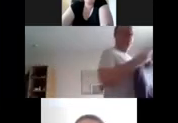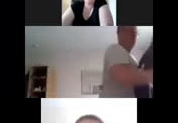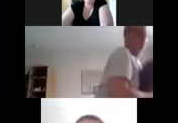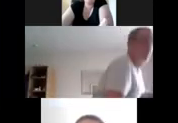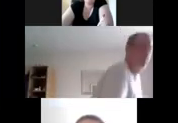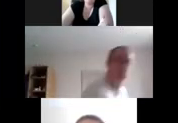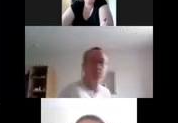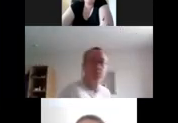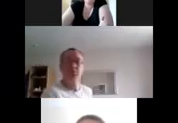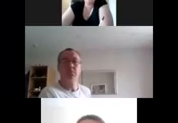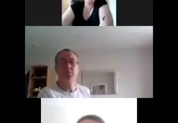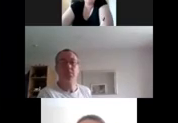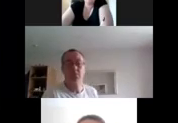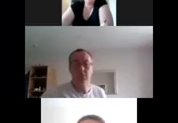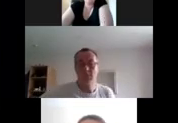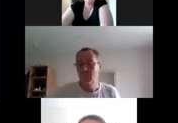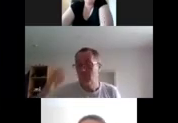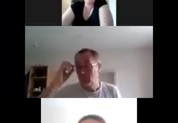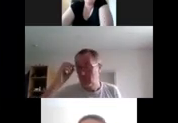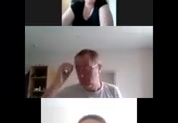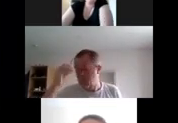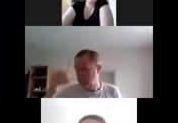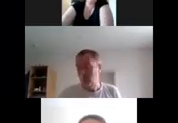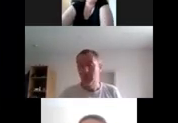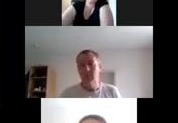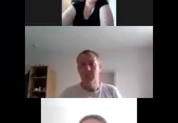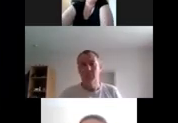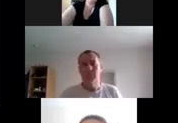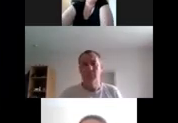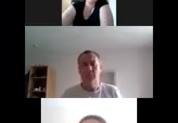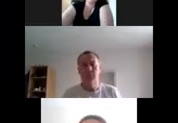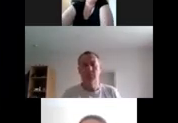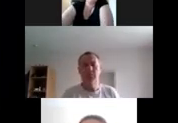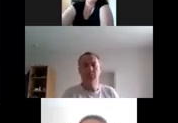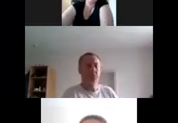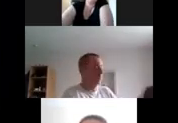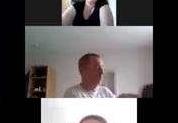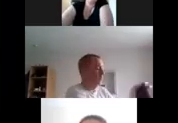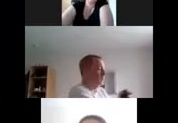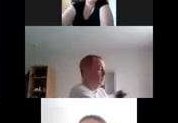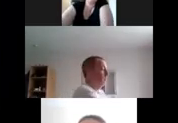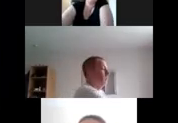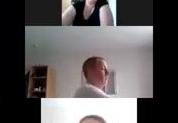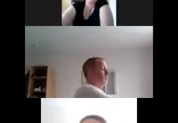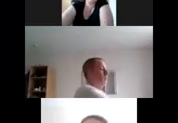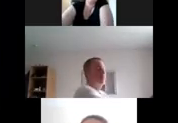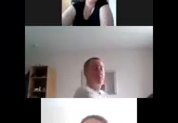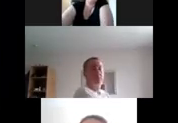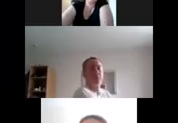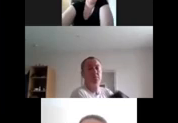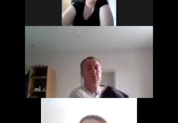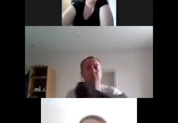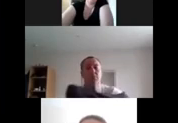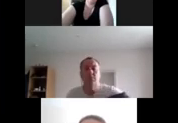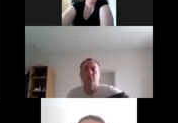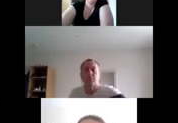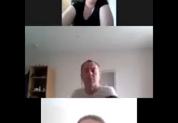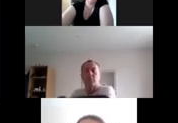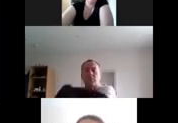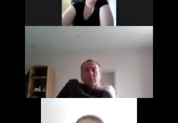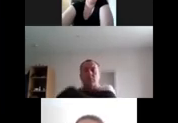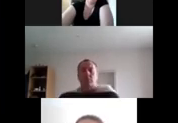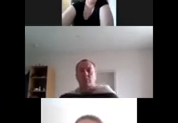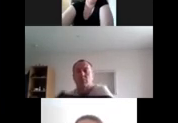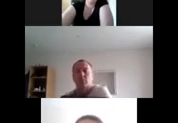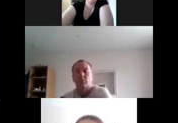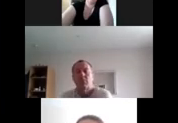part in a moment for everybody. And we've made ourselves available on the next slide. There's even an email called Just Ask at Diversity